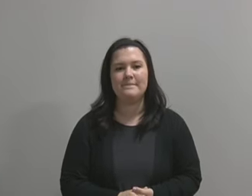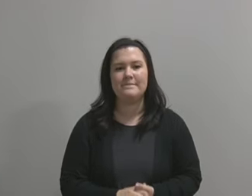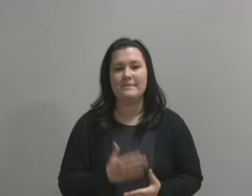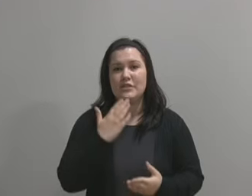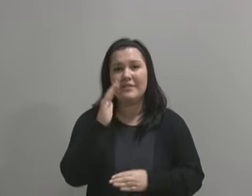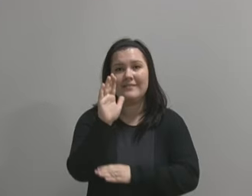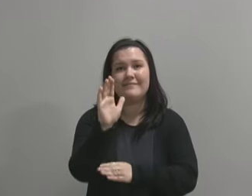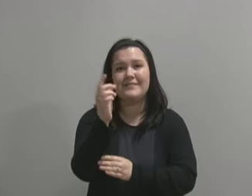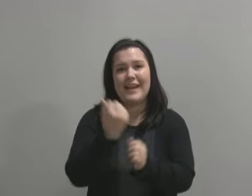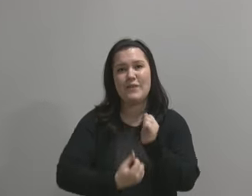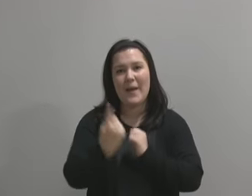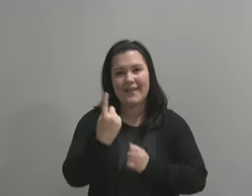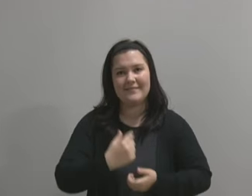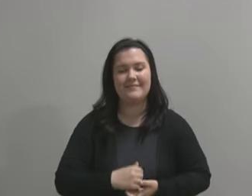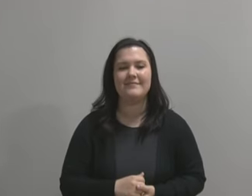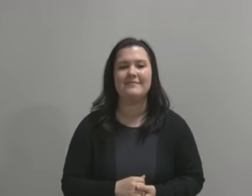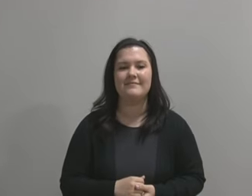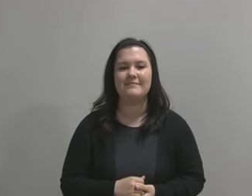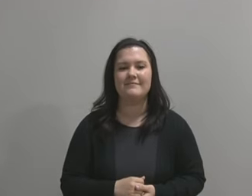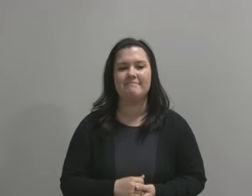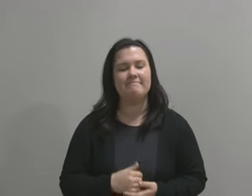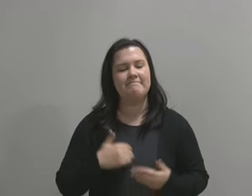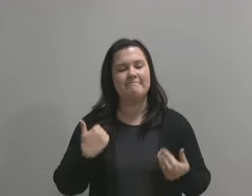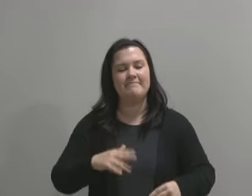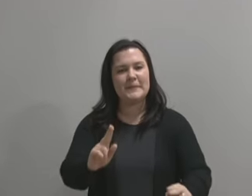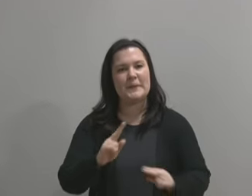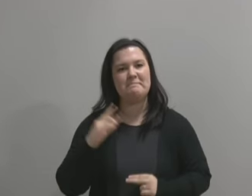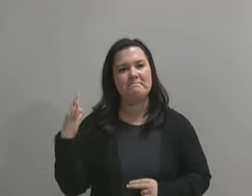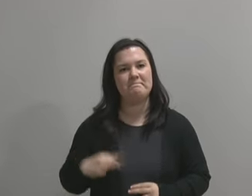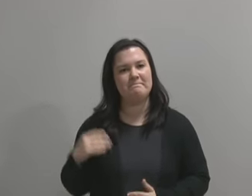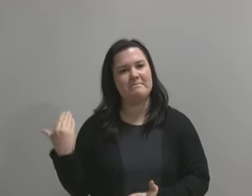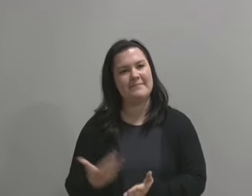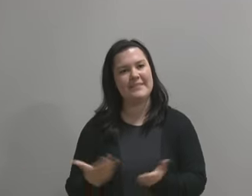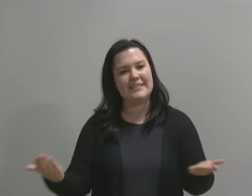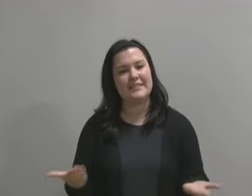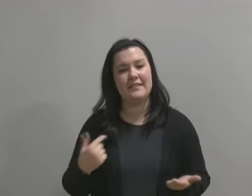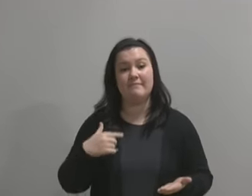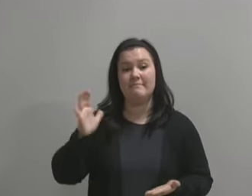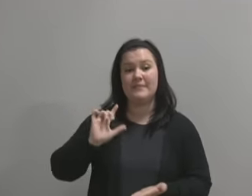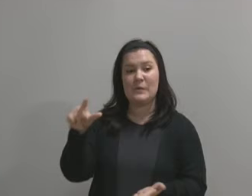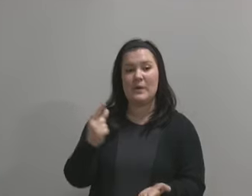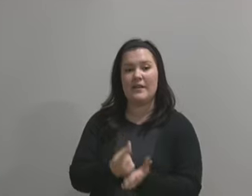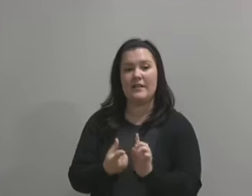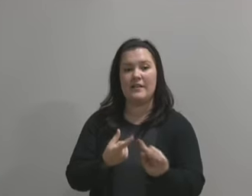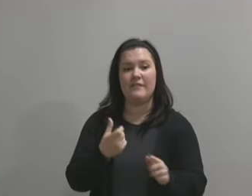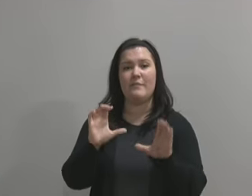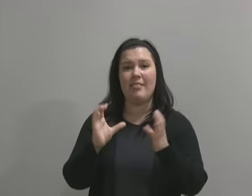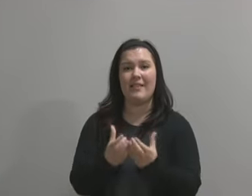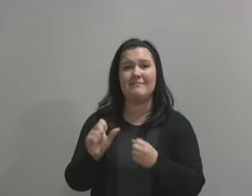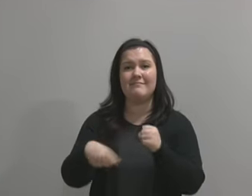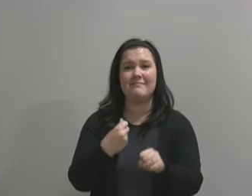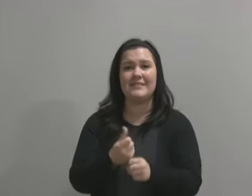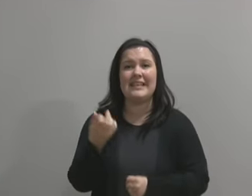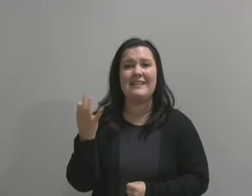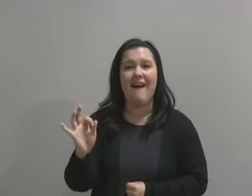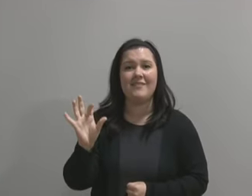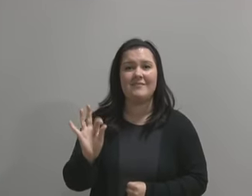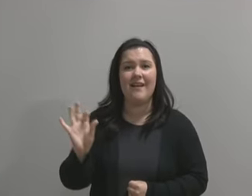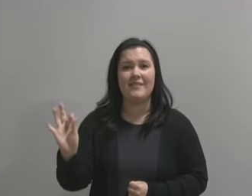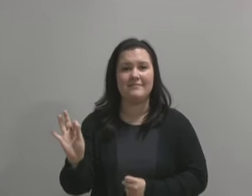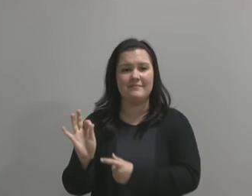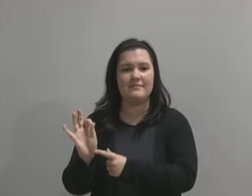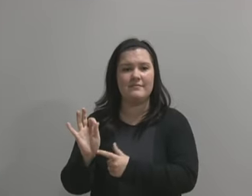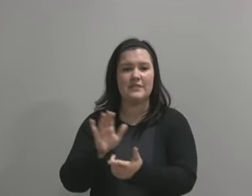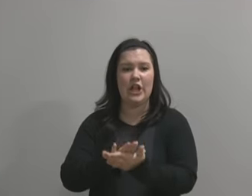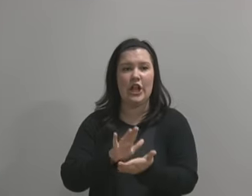Good afternoon, everyone. I'm honored to be here today as a graduate of the class of 1999. The campus